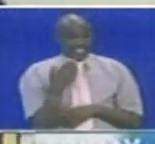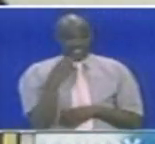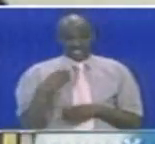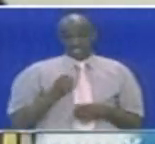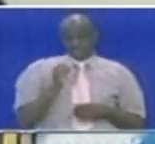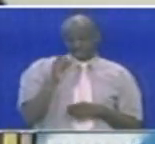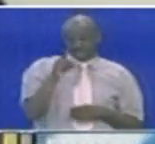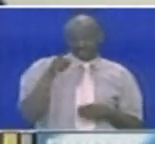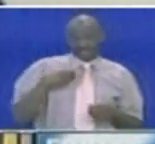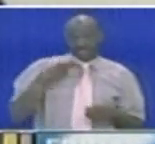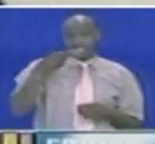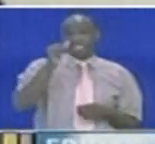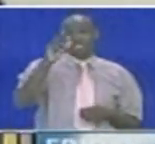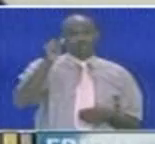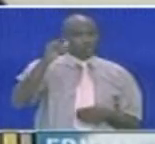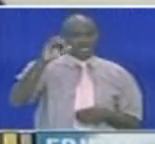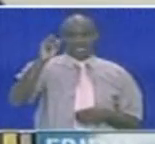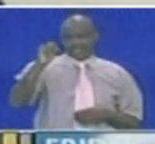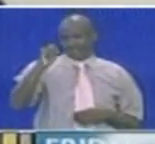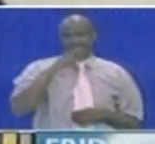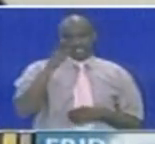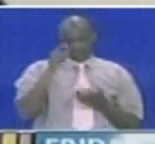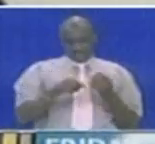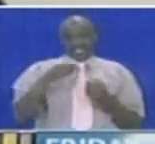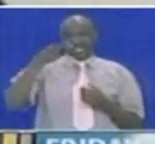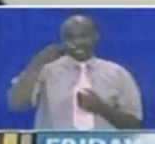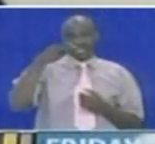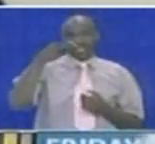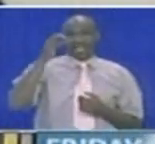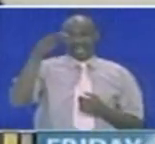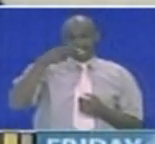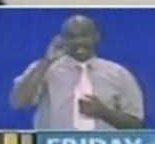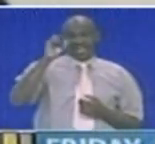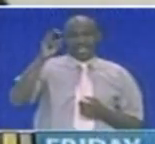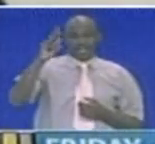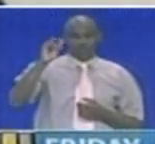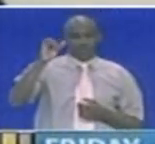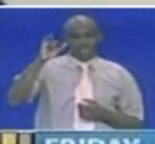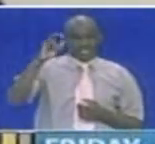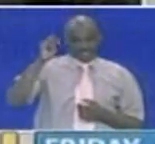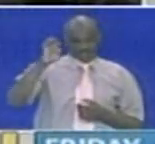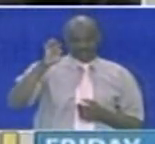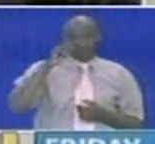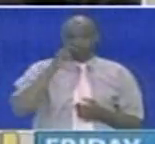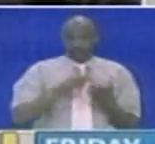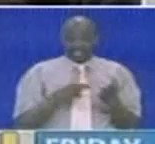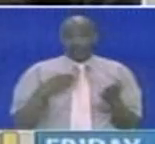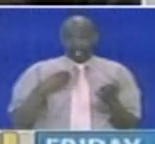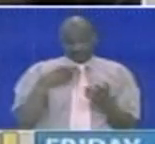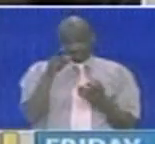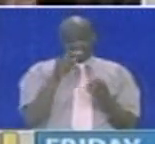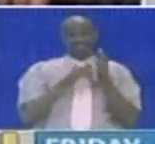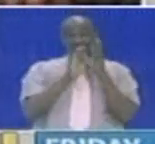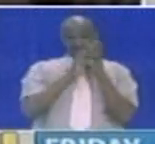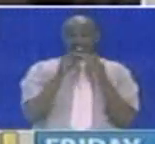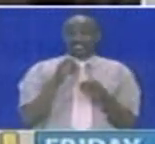is a heroine, no. We say she is a heroine. Oh. So for the popular lady